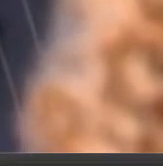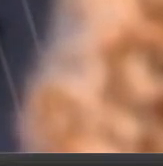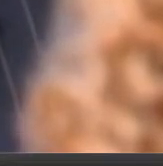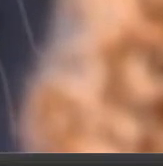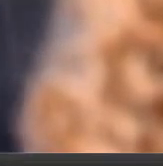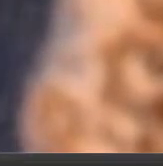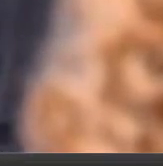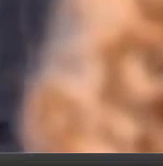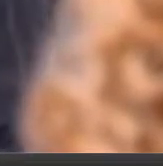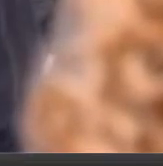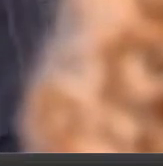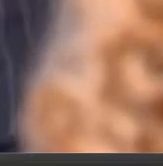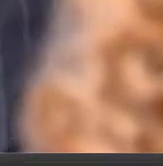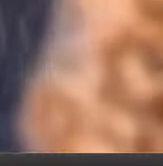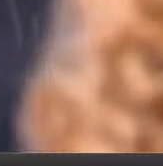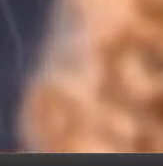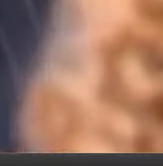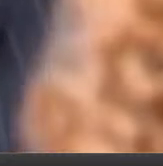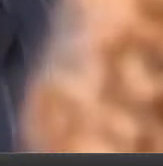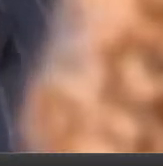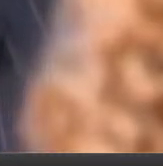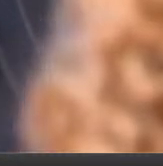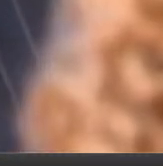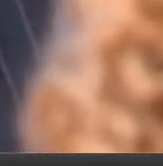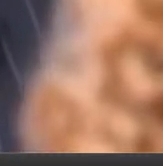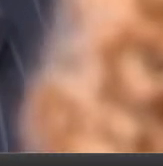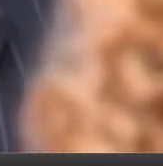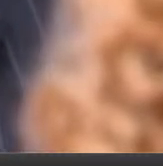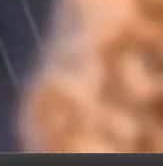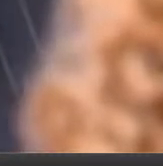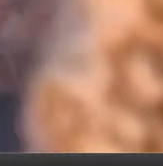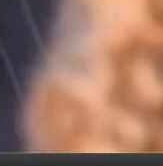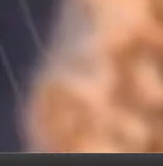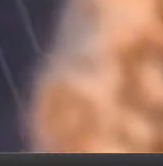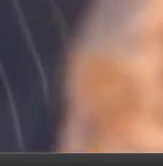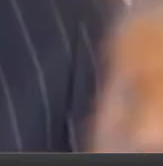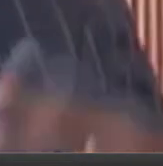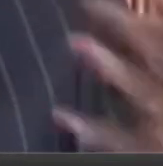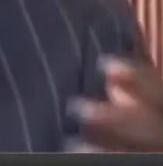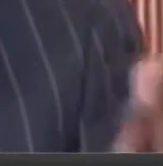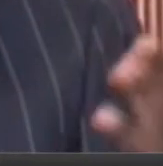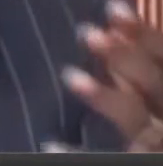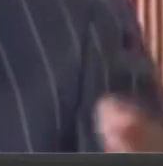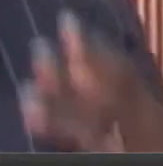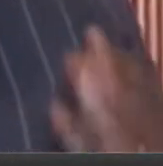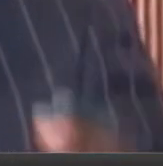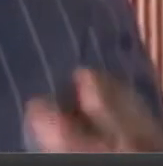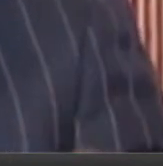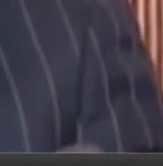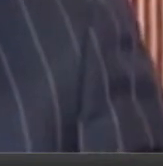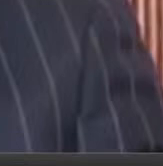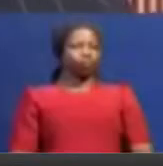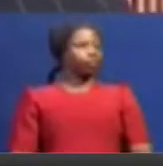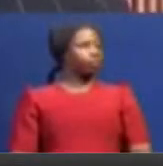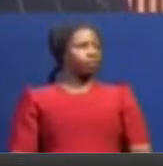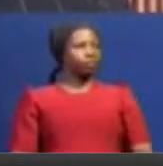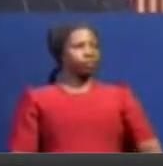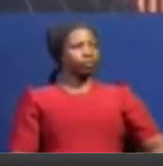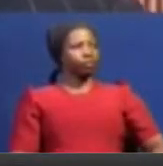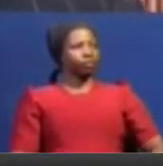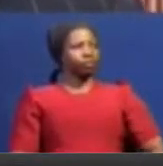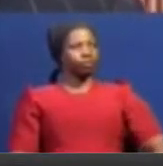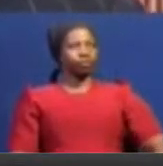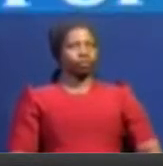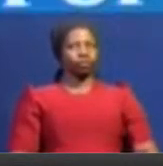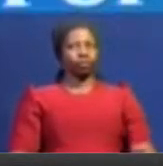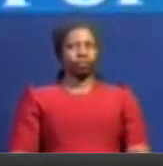out, you would then issue me the check unless you are going to be out of the country? Just make me understand. It's just, like I just want to see the logic. It's more